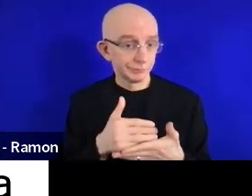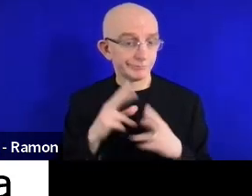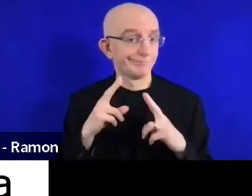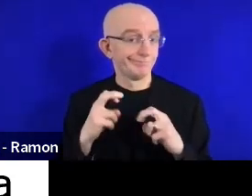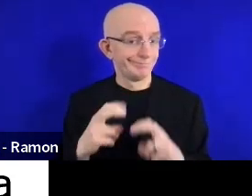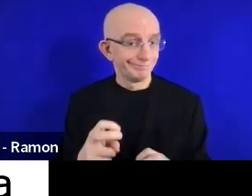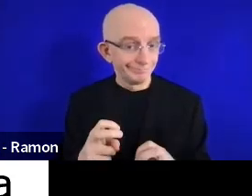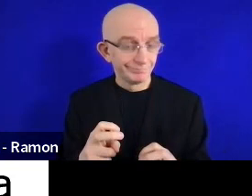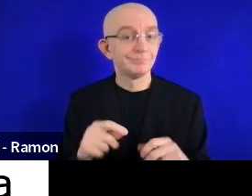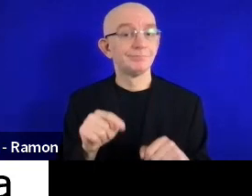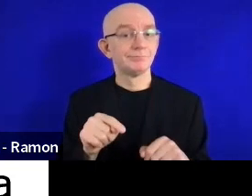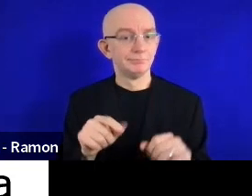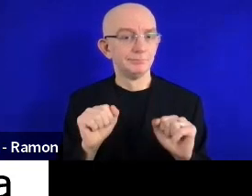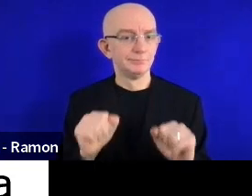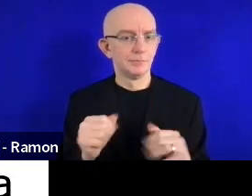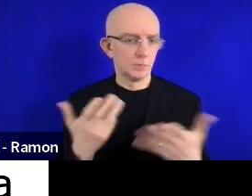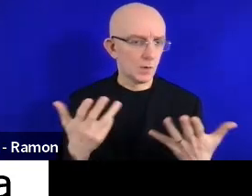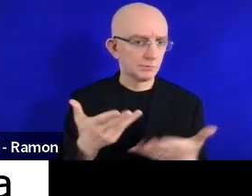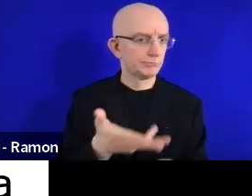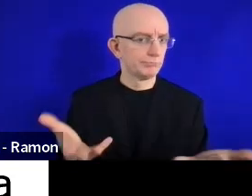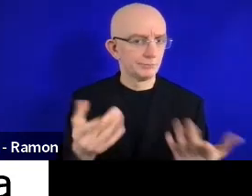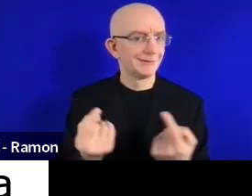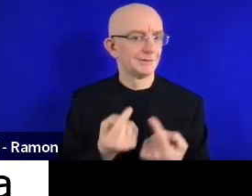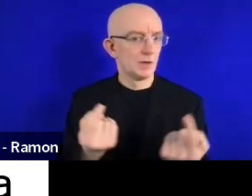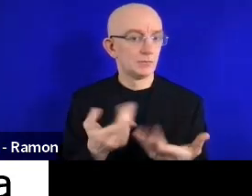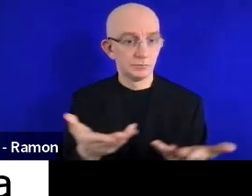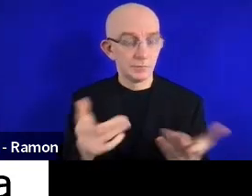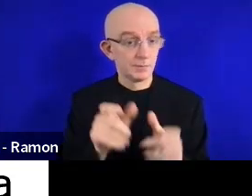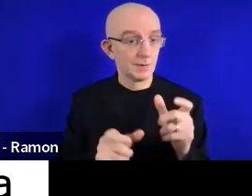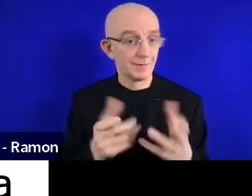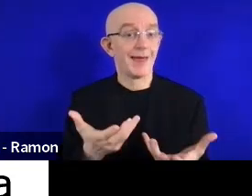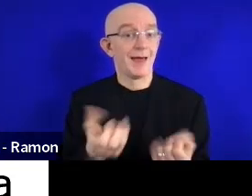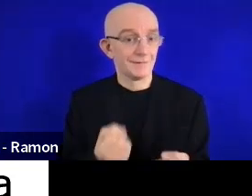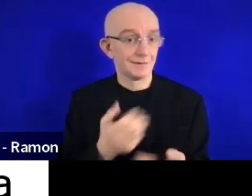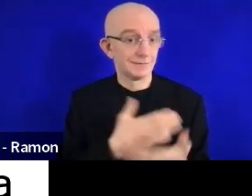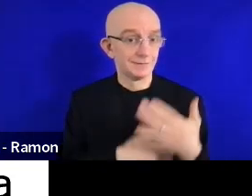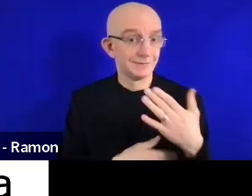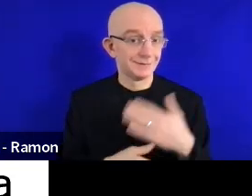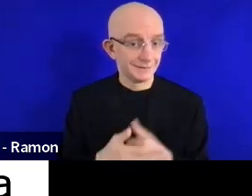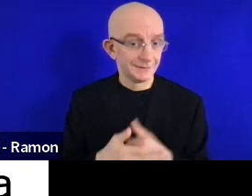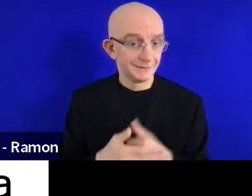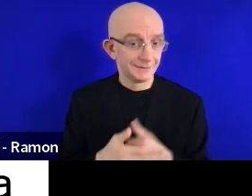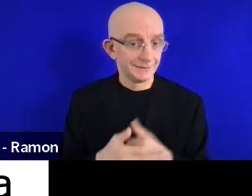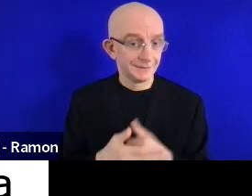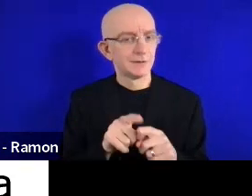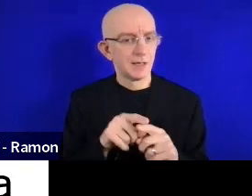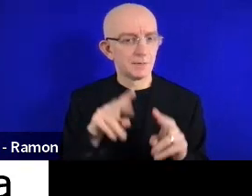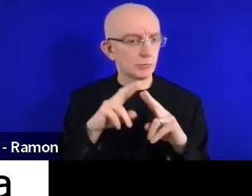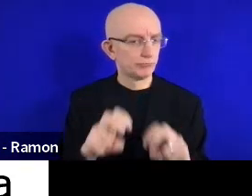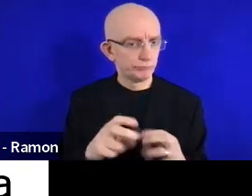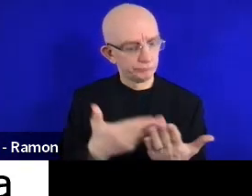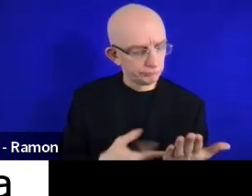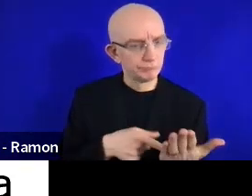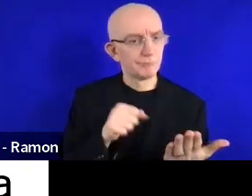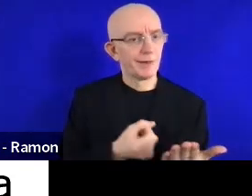disability inclusivity in the country's social protection programming. Among others, the 2018